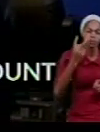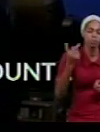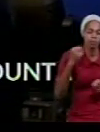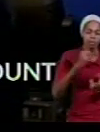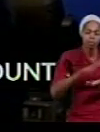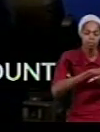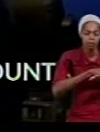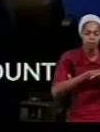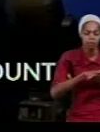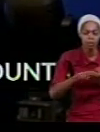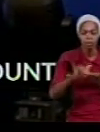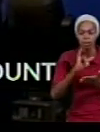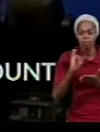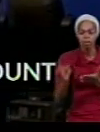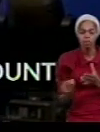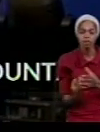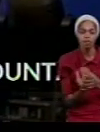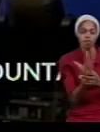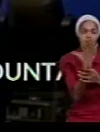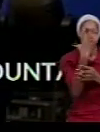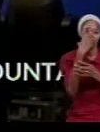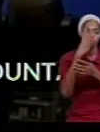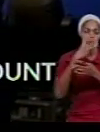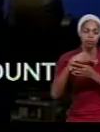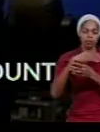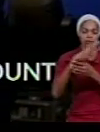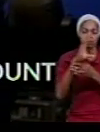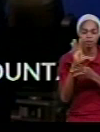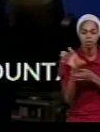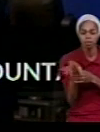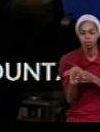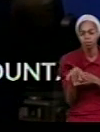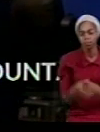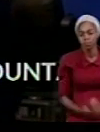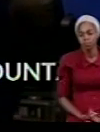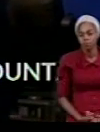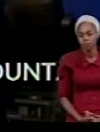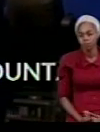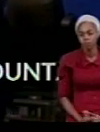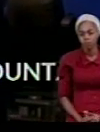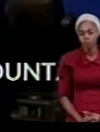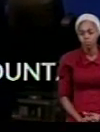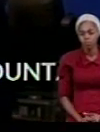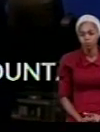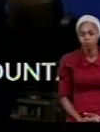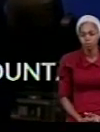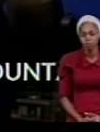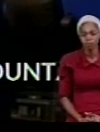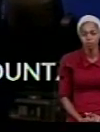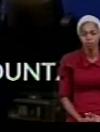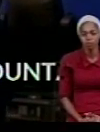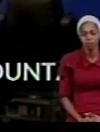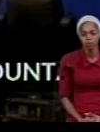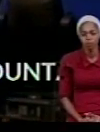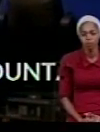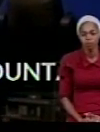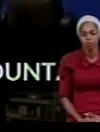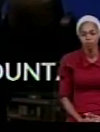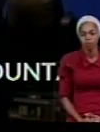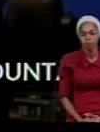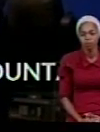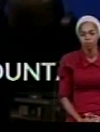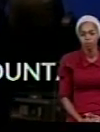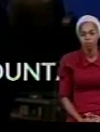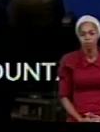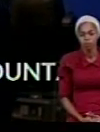it said, "Will thou be clean?" Though the way seemed straight and narrow, all I claimed was swept